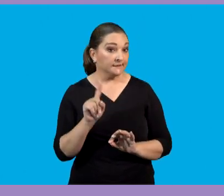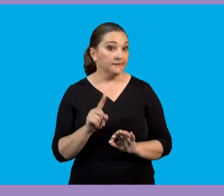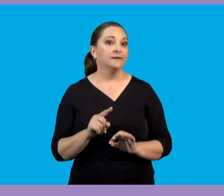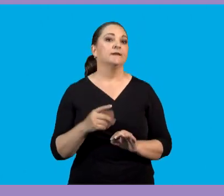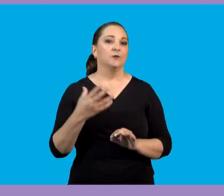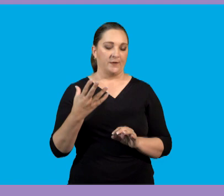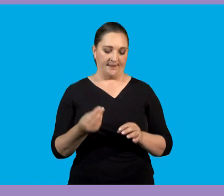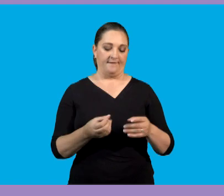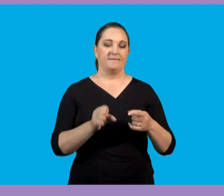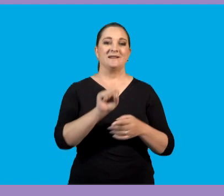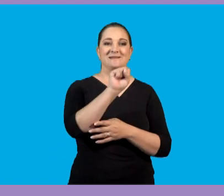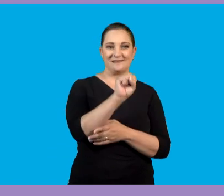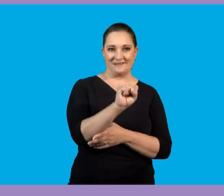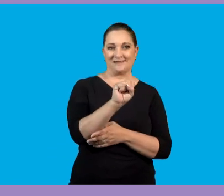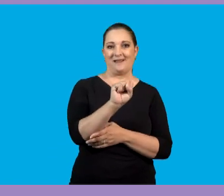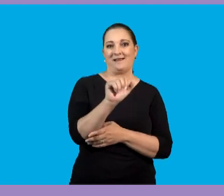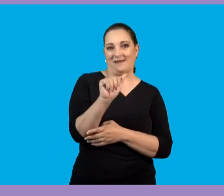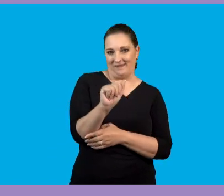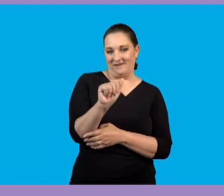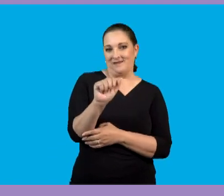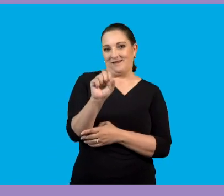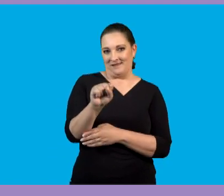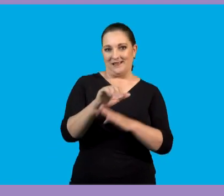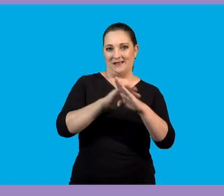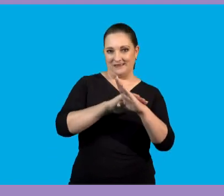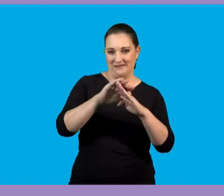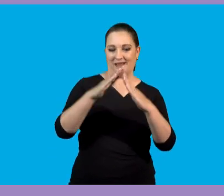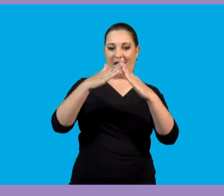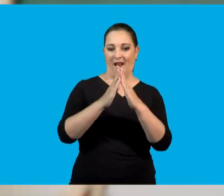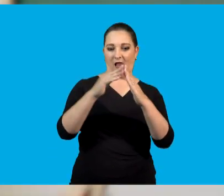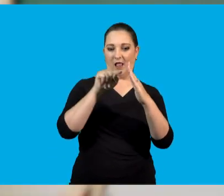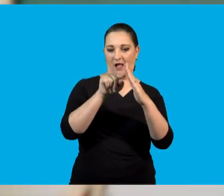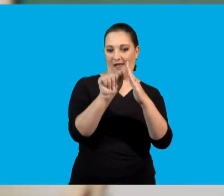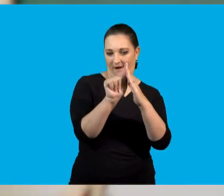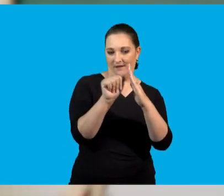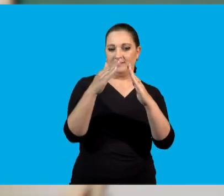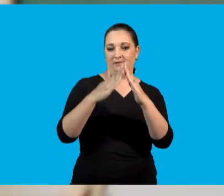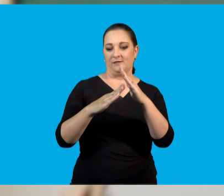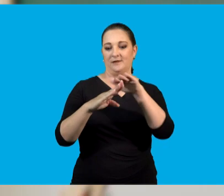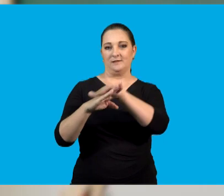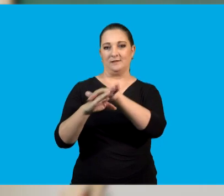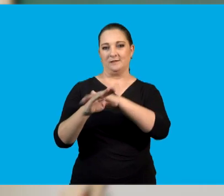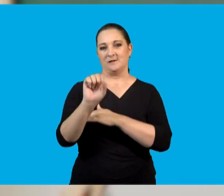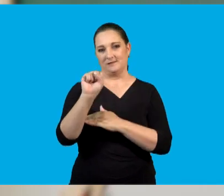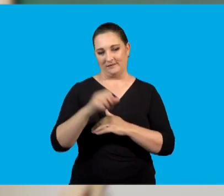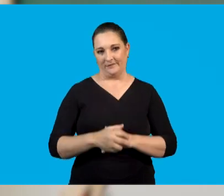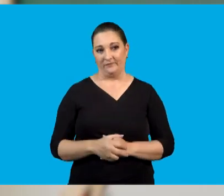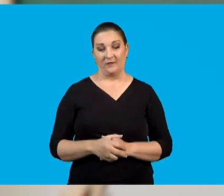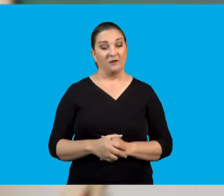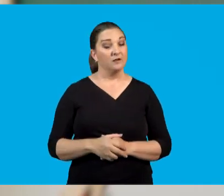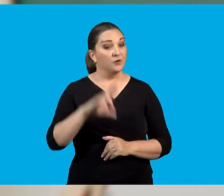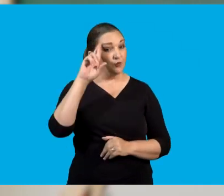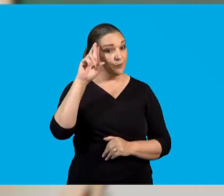be that we have a side, an angle, and a side. So always remember to write